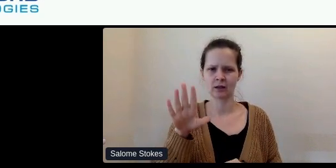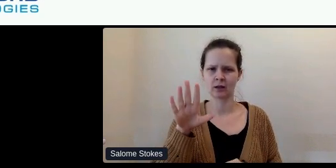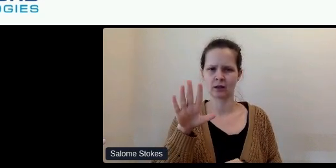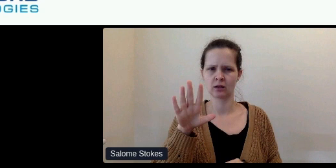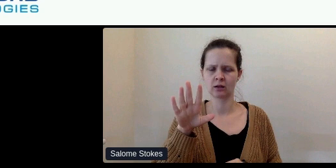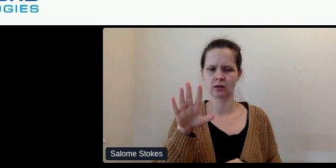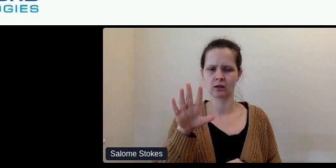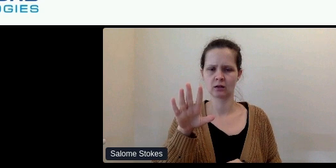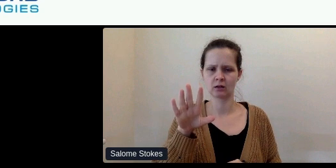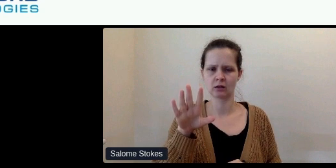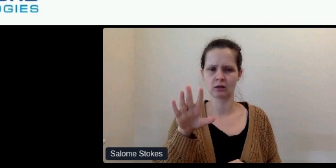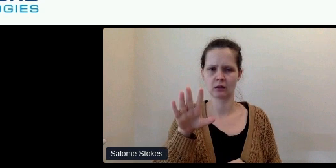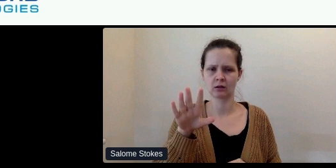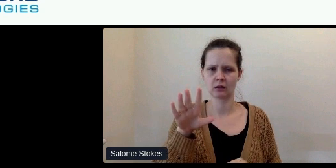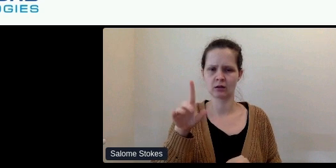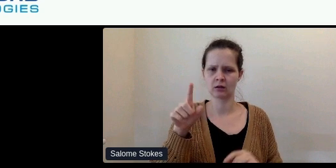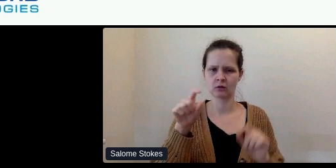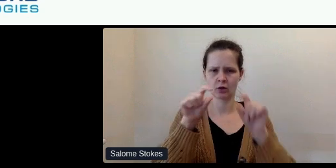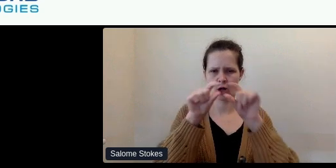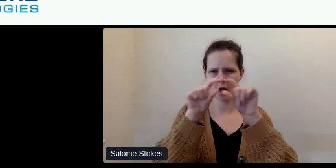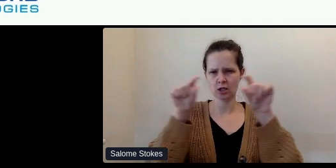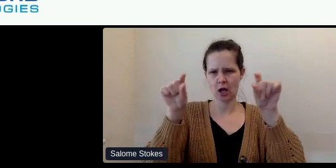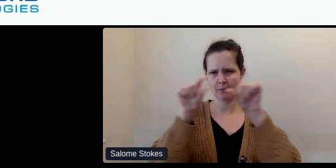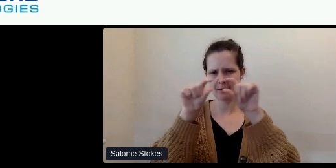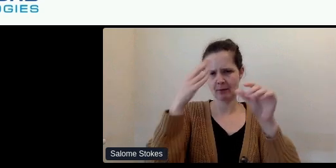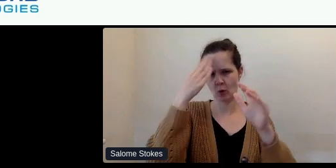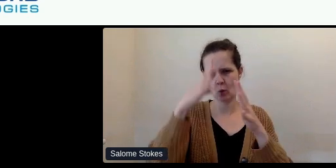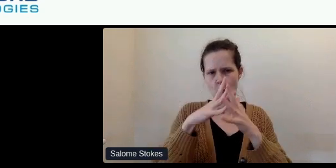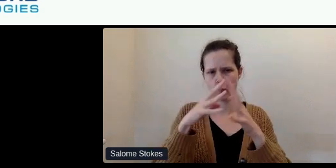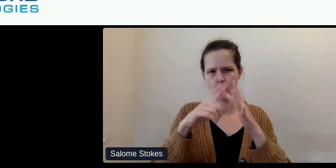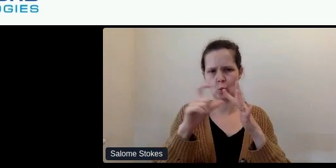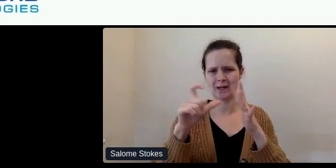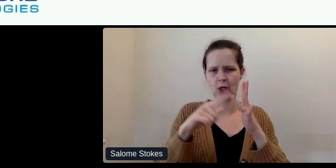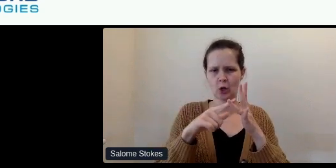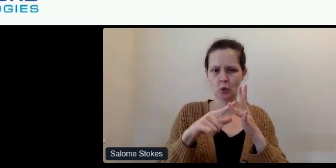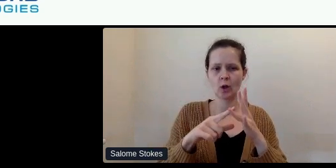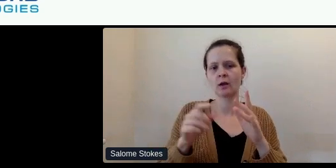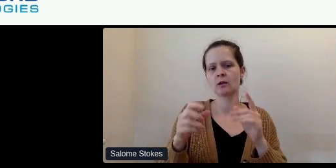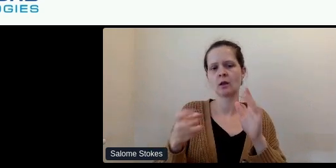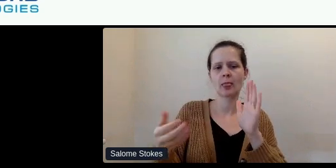tab called Wico. That is what the plugin is called.